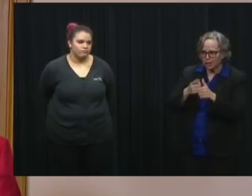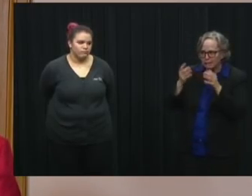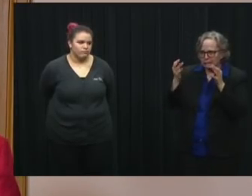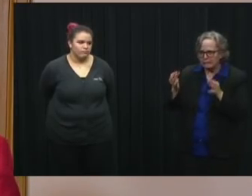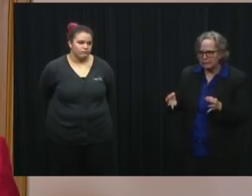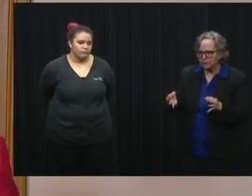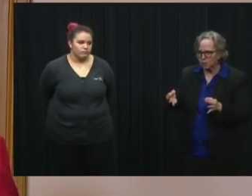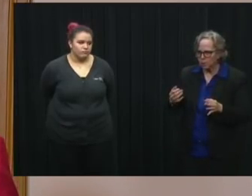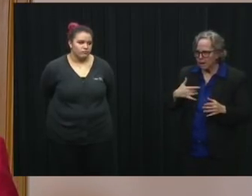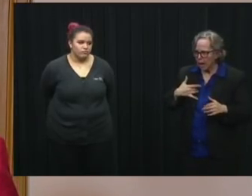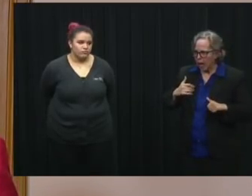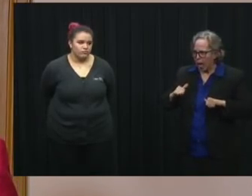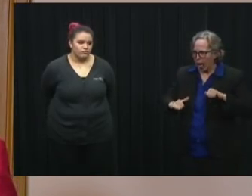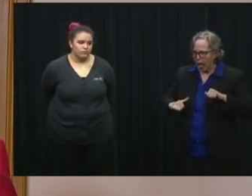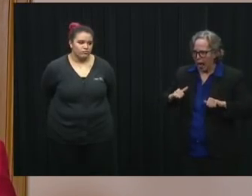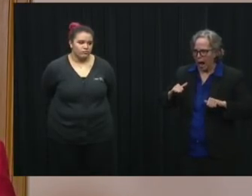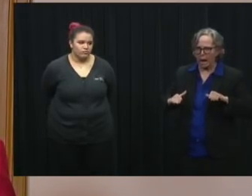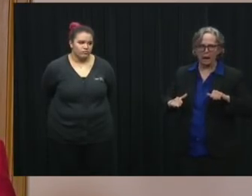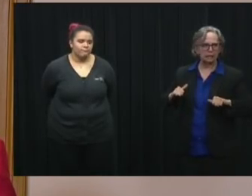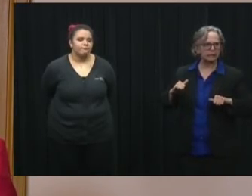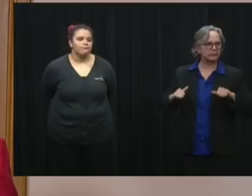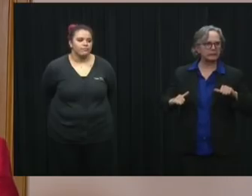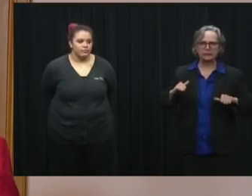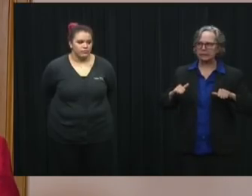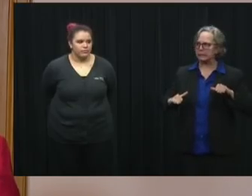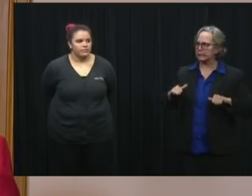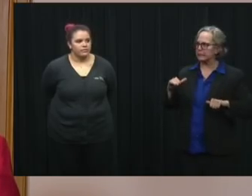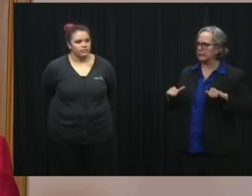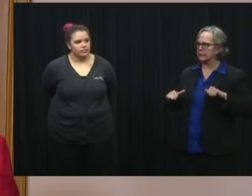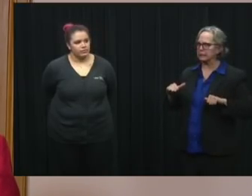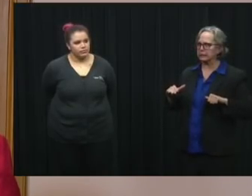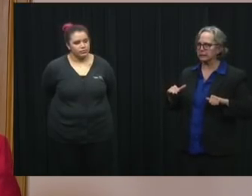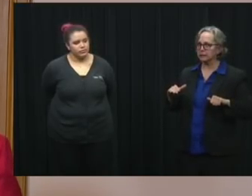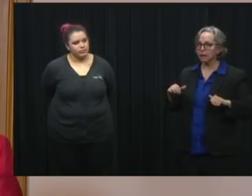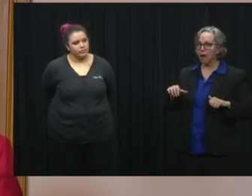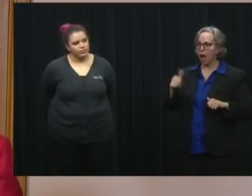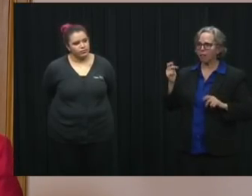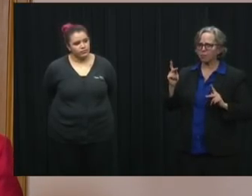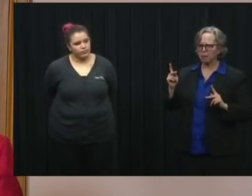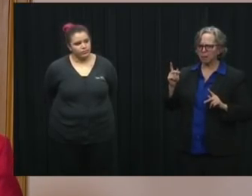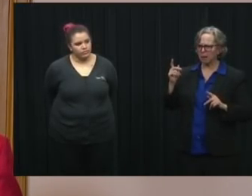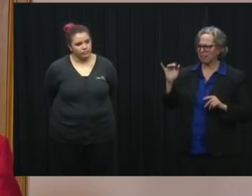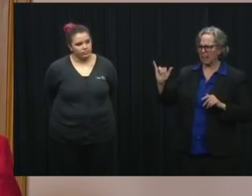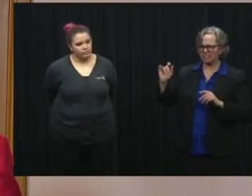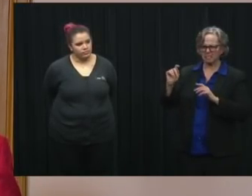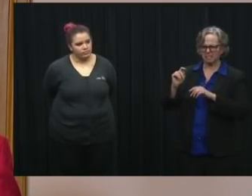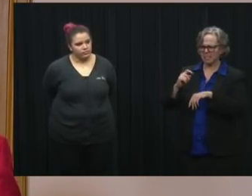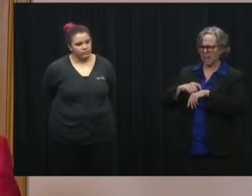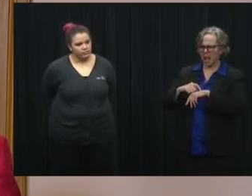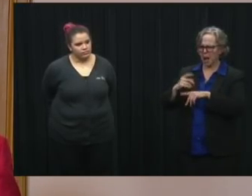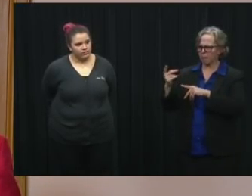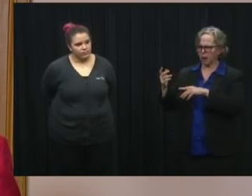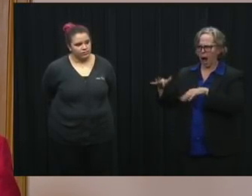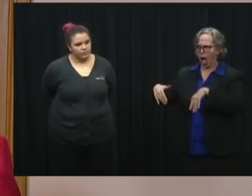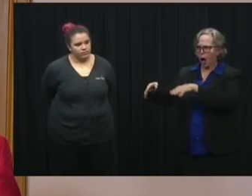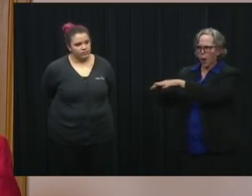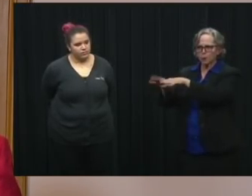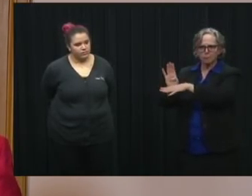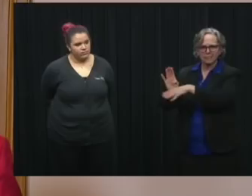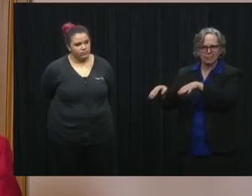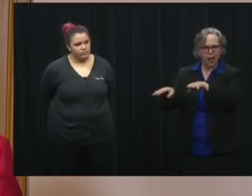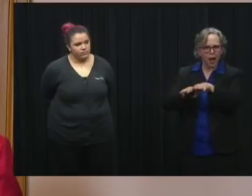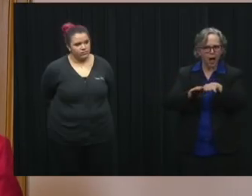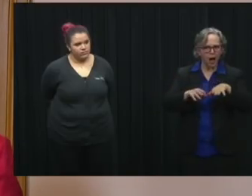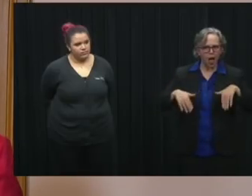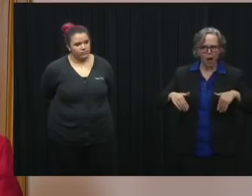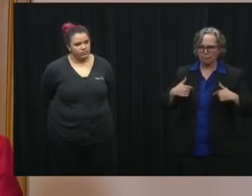out there, and I don't know that anybody else had closed much around the country, so that always makes it a little more difficult too. But that's